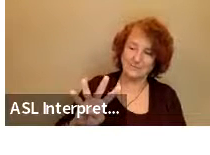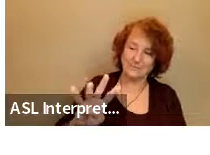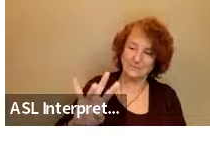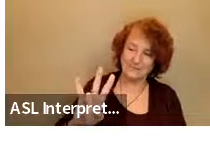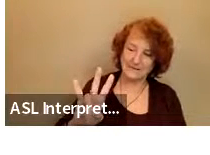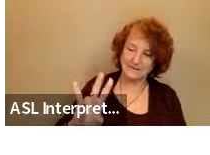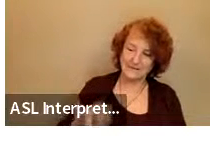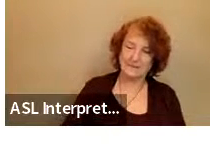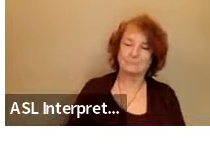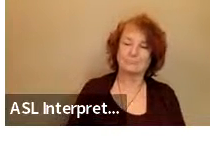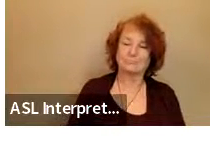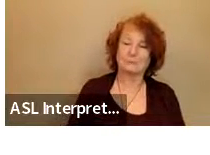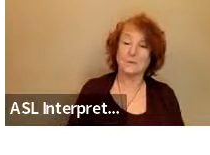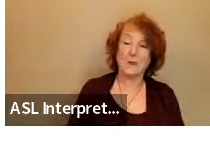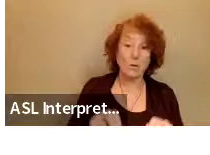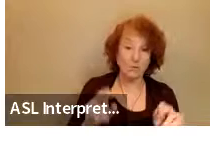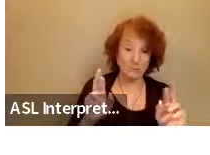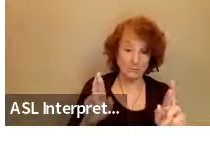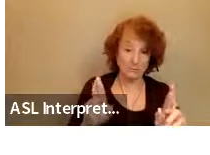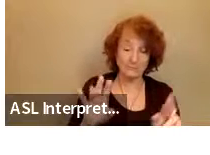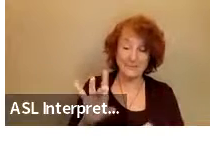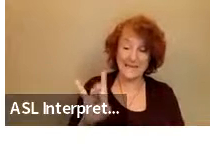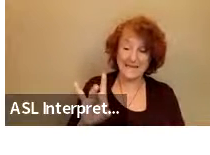877-853-5247 or